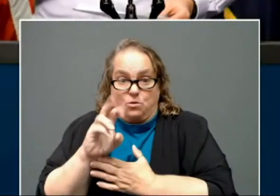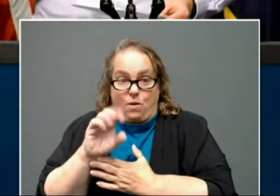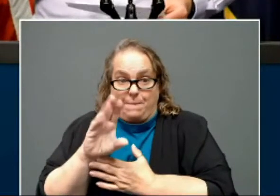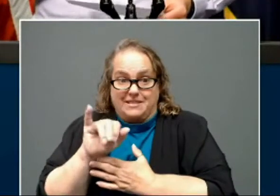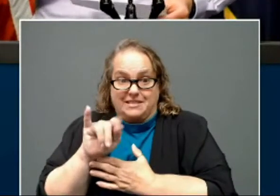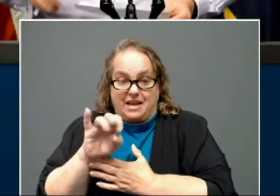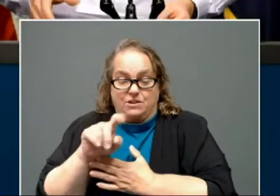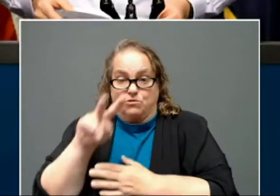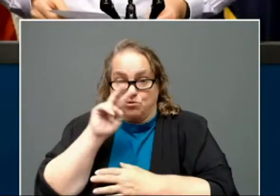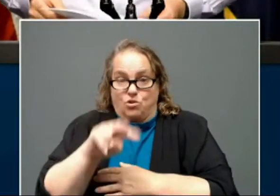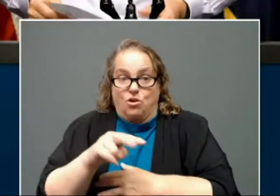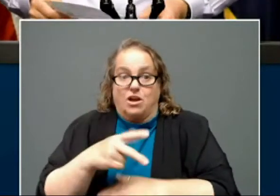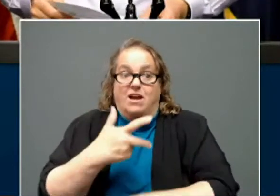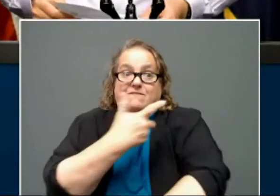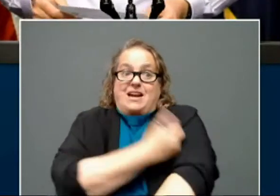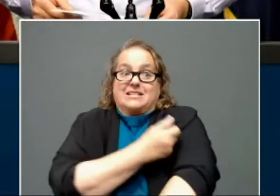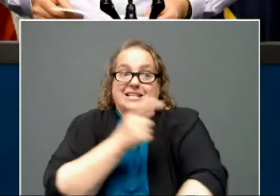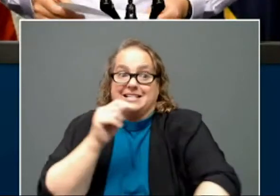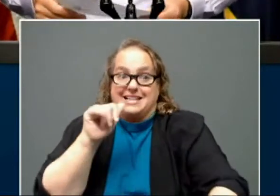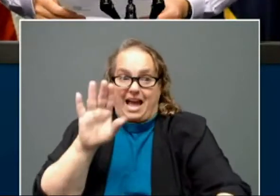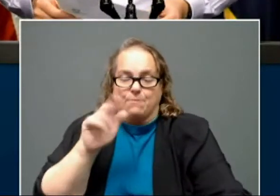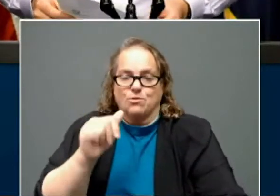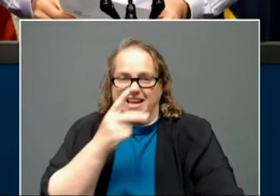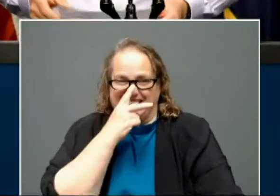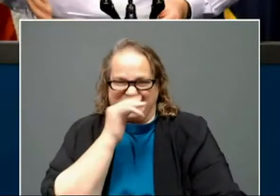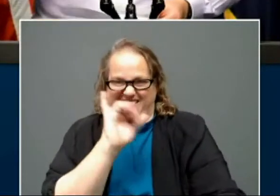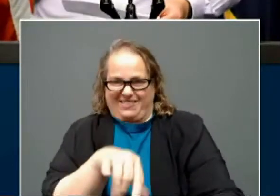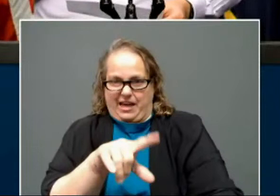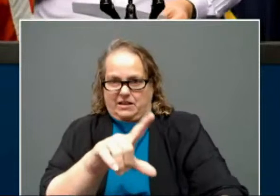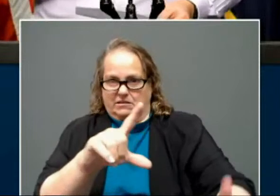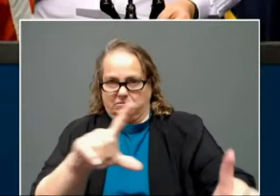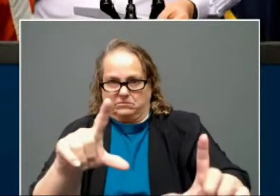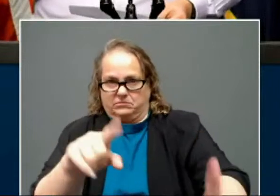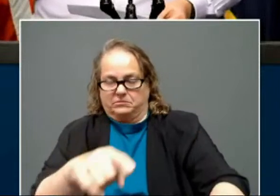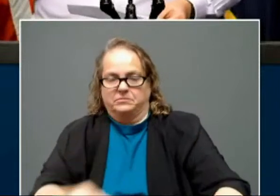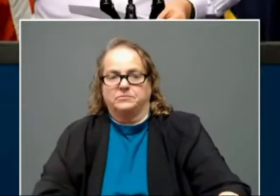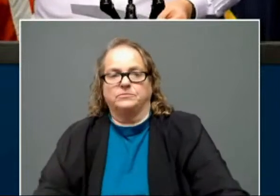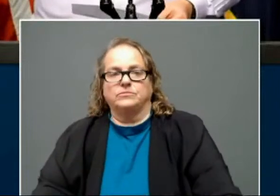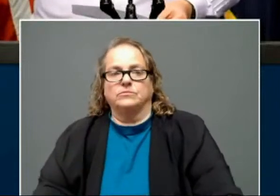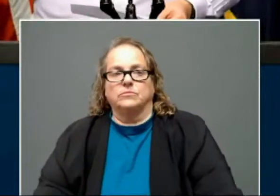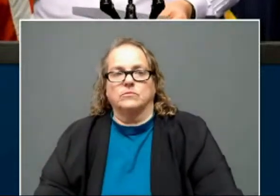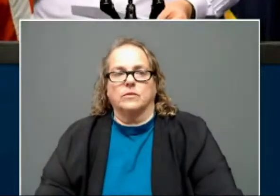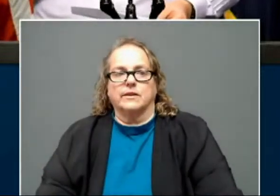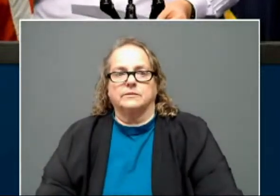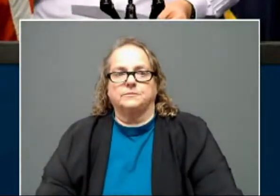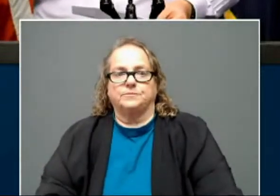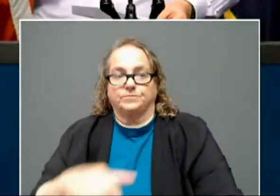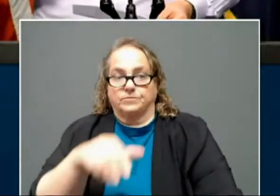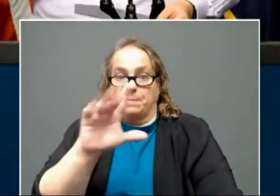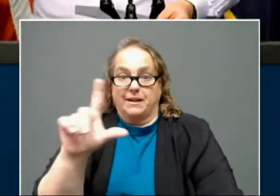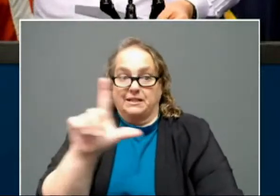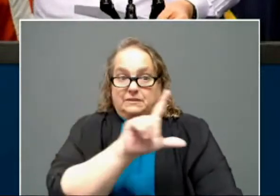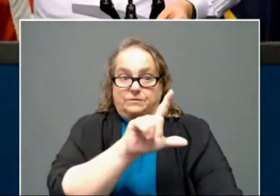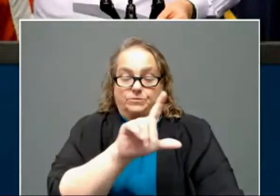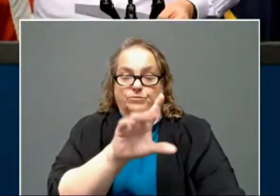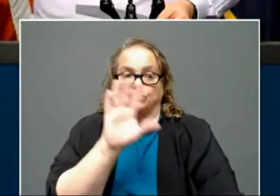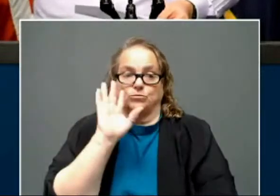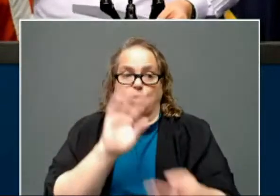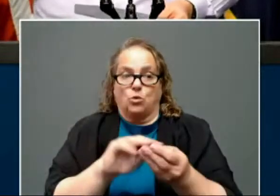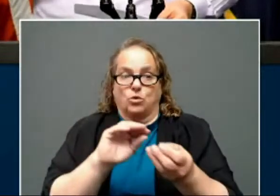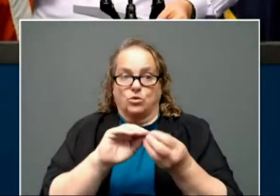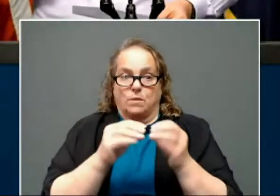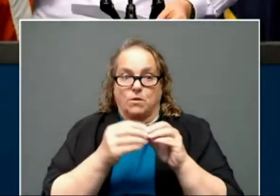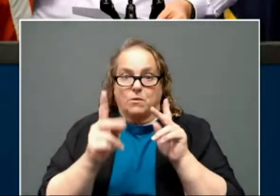be able to click a link to get to this dashboard. In the top left, you'll see the total number of people in our state, and then